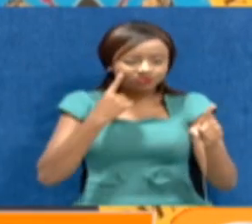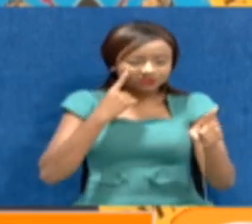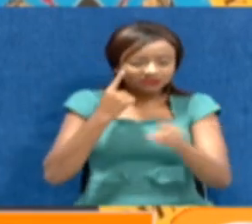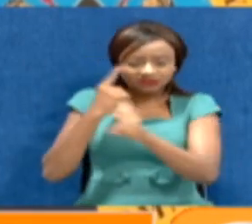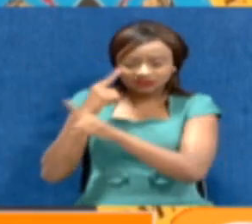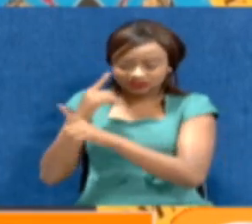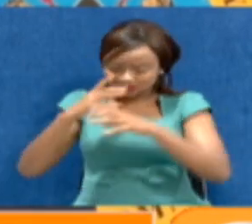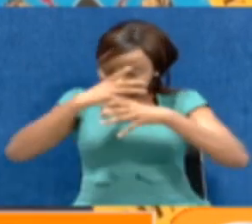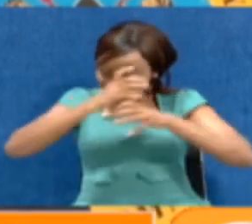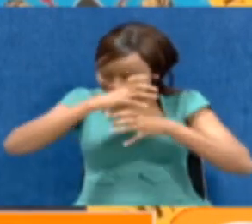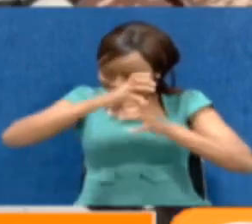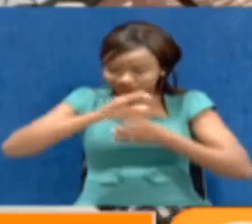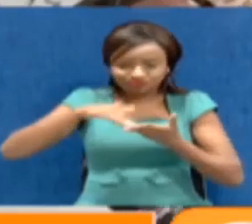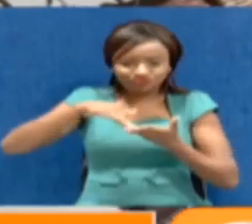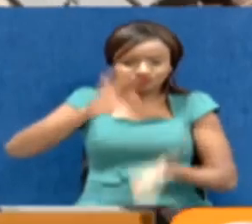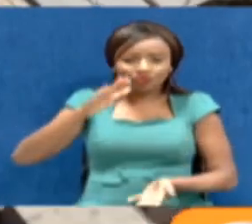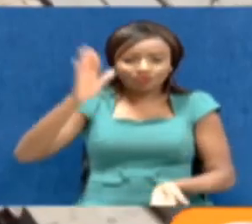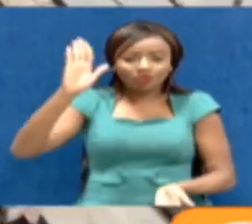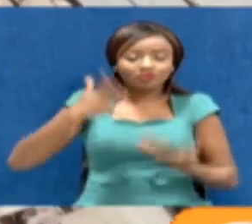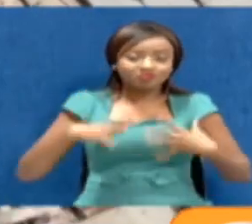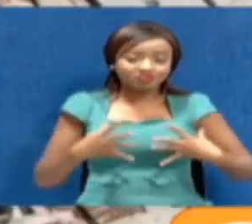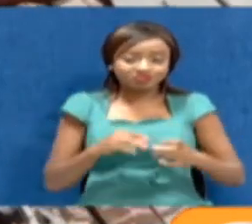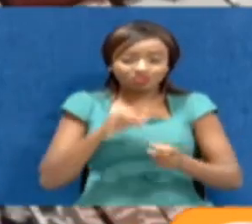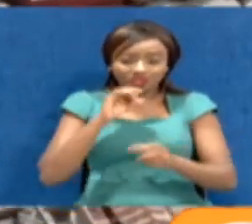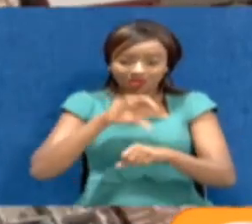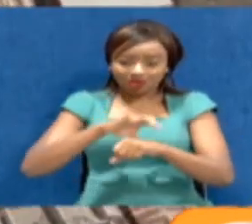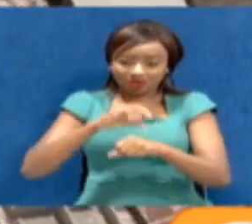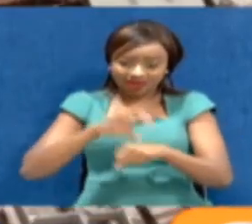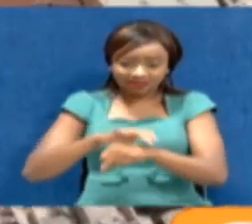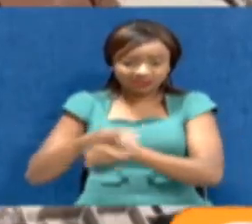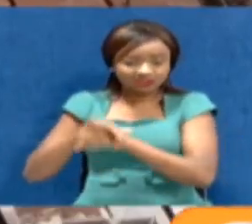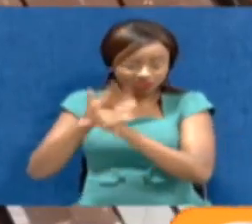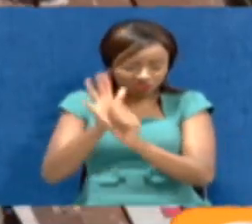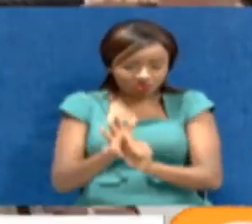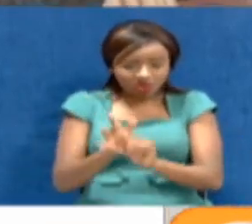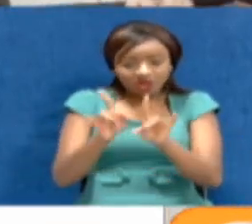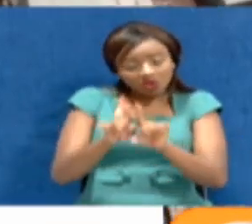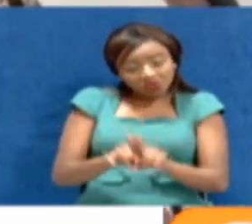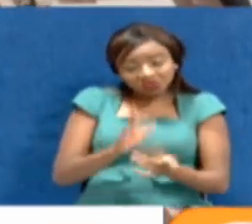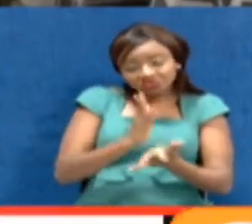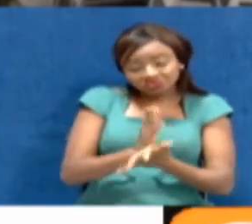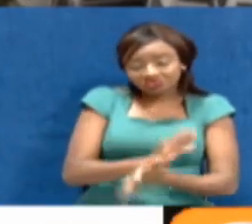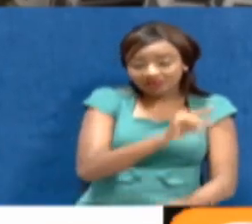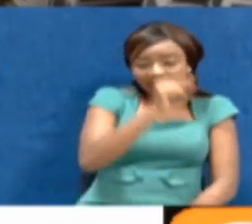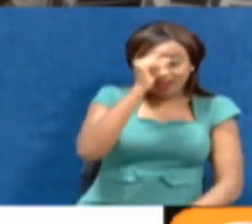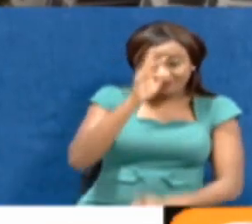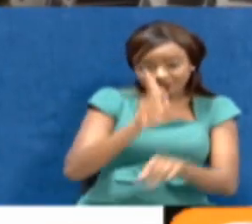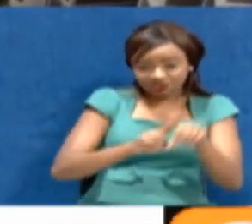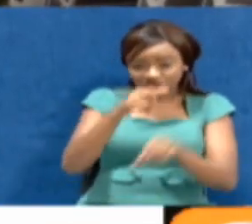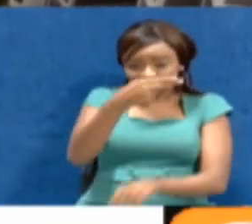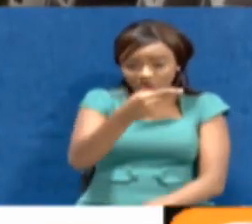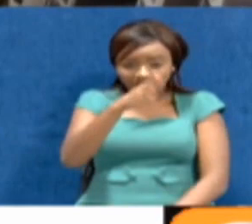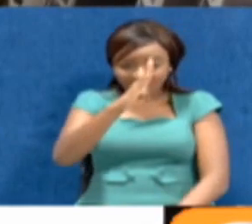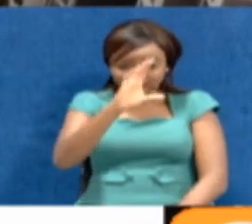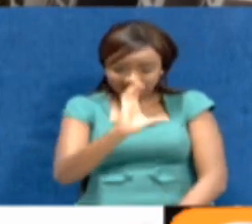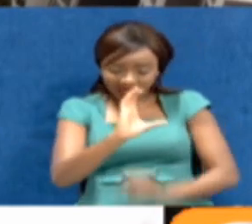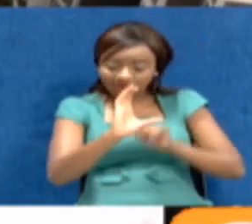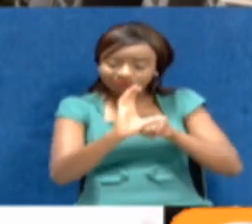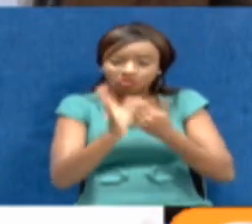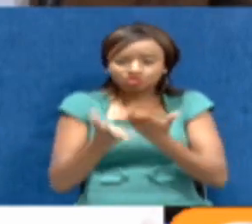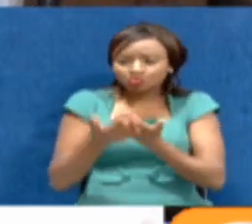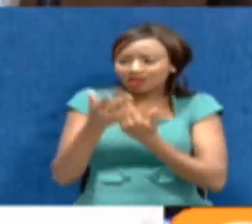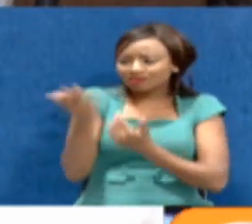samples turning positive. Despite the government employing the home-based care strategy to lessen the burden on